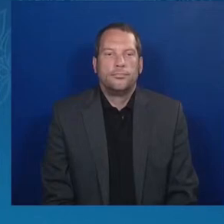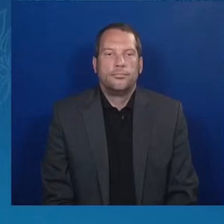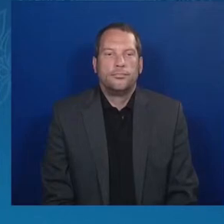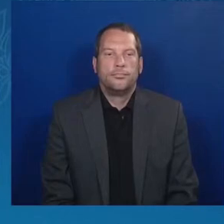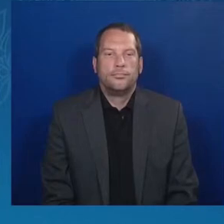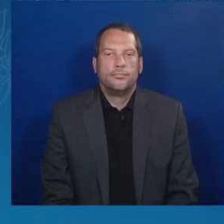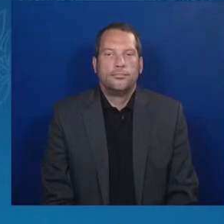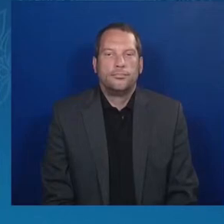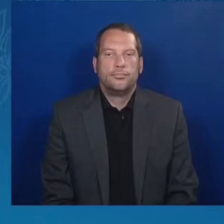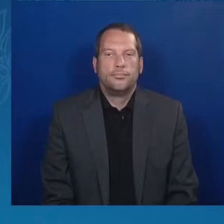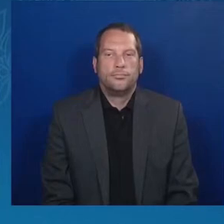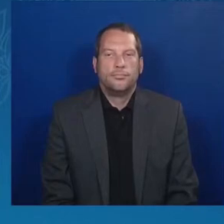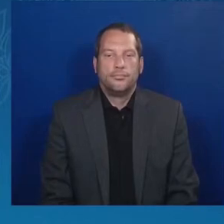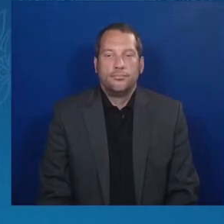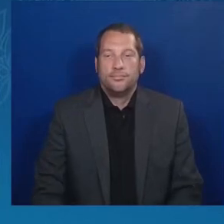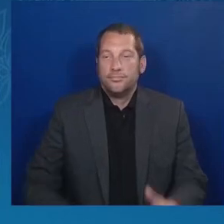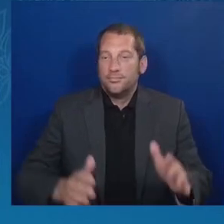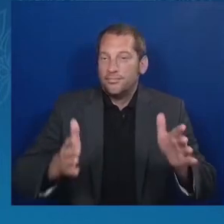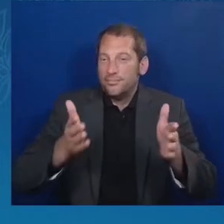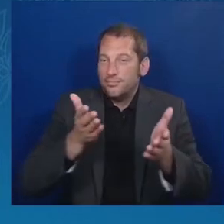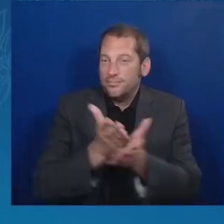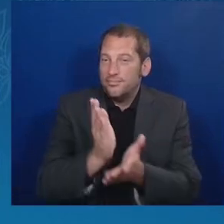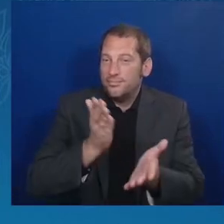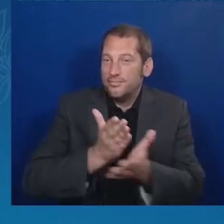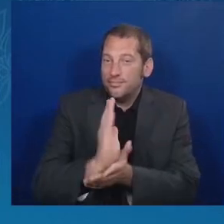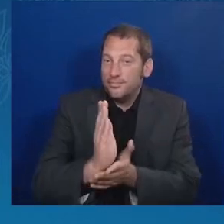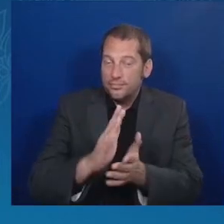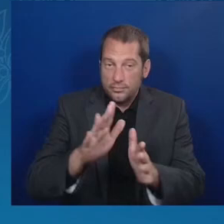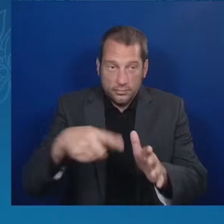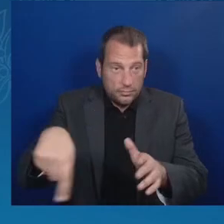all right if everyone could please take their